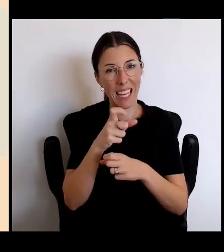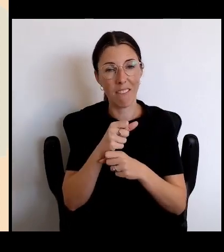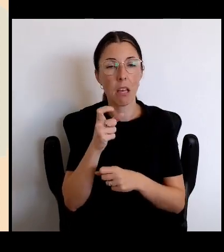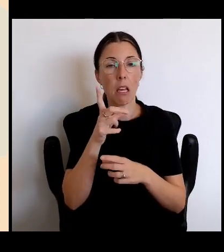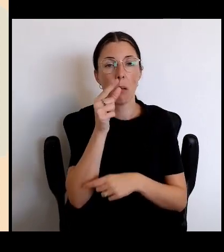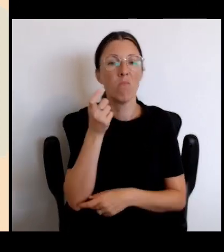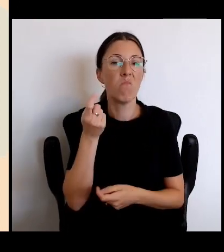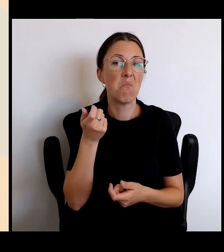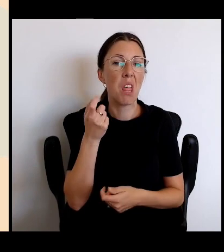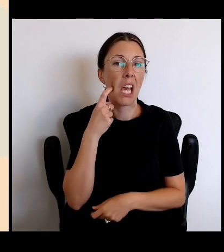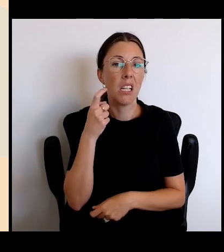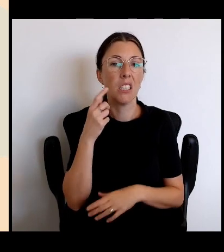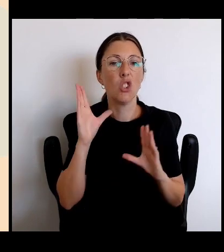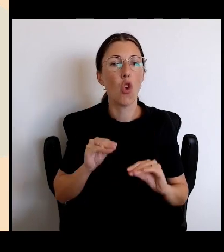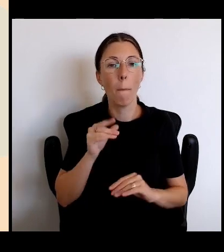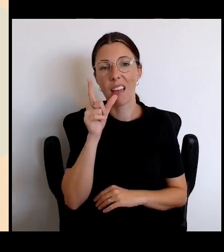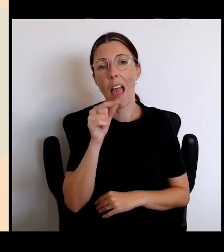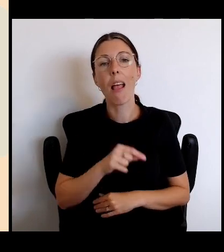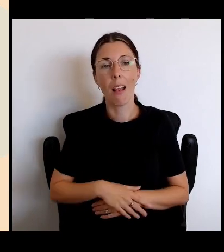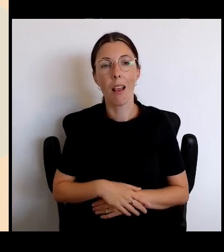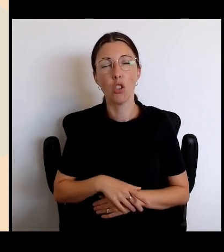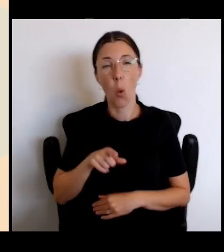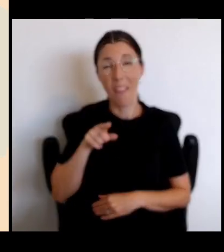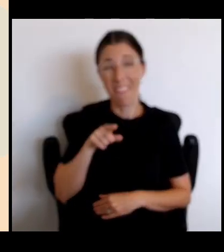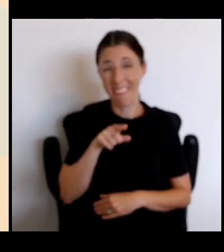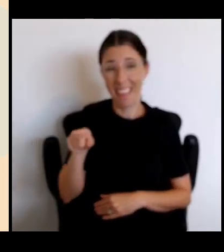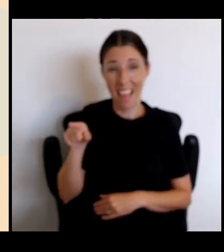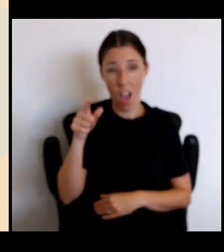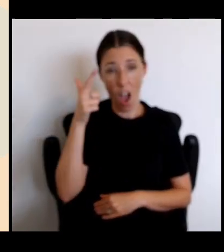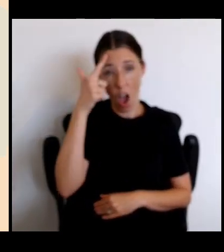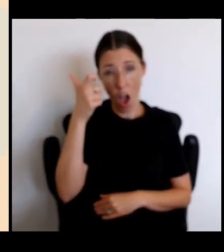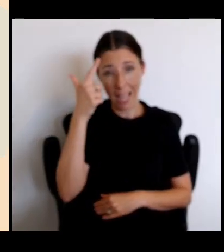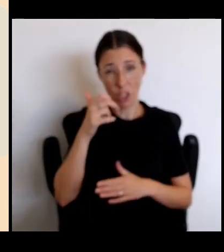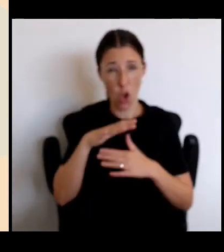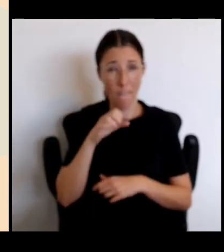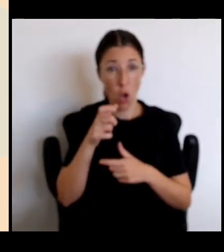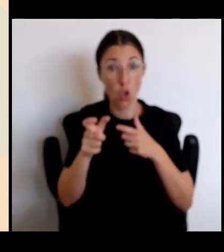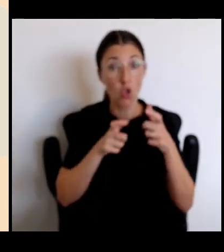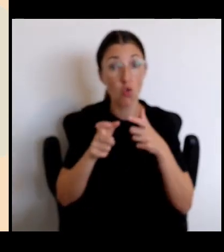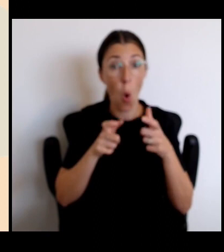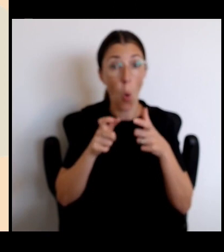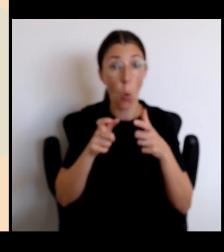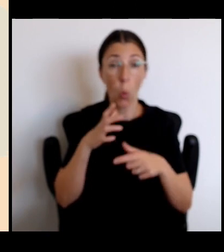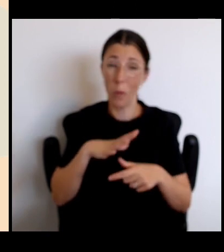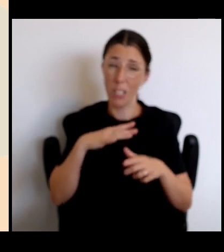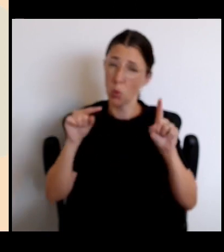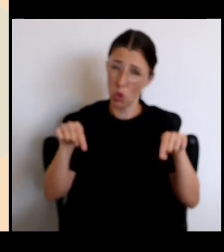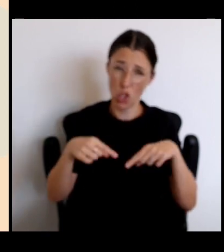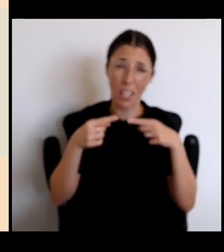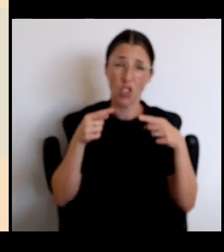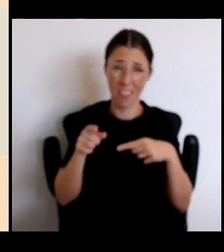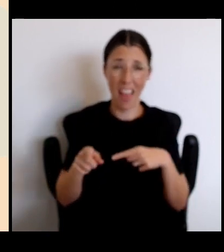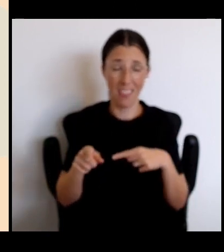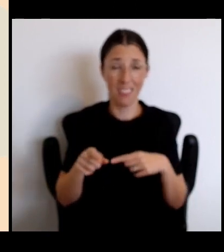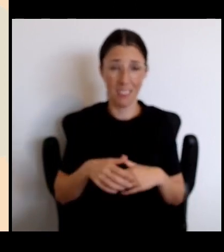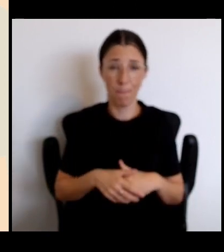yeah, this idea of control and actually really needing to challenge that, I think, is something that really fell out for me